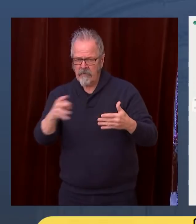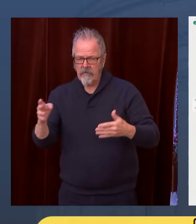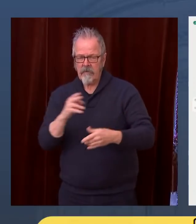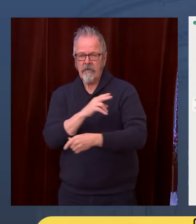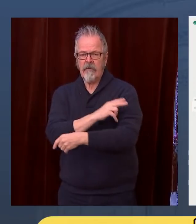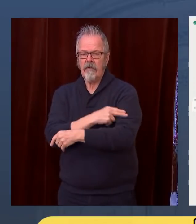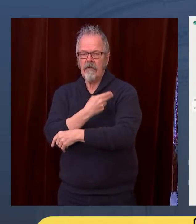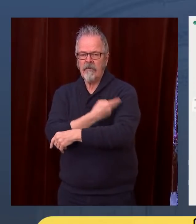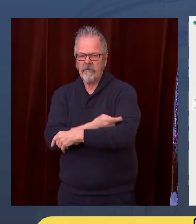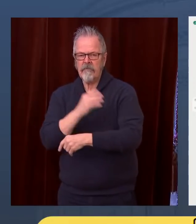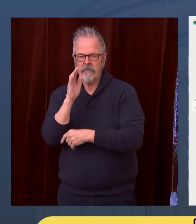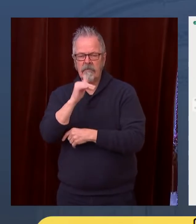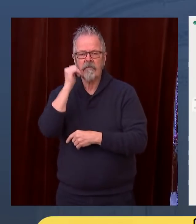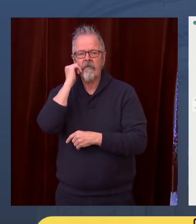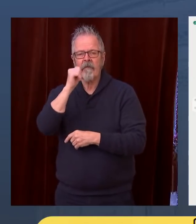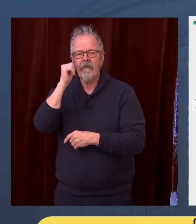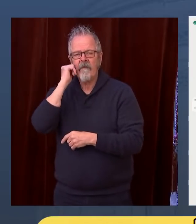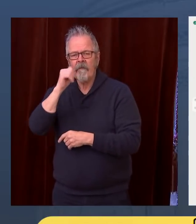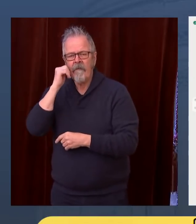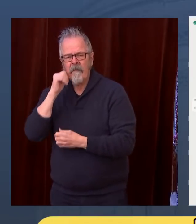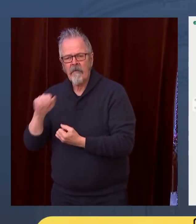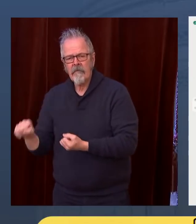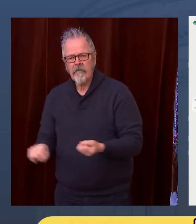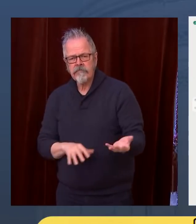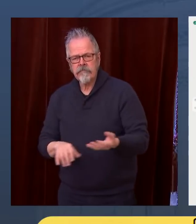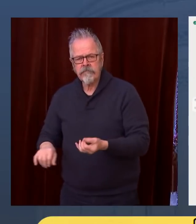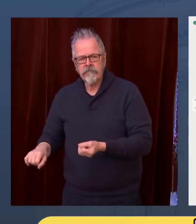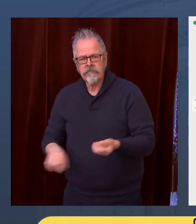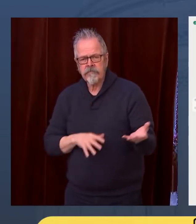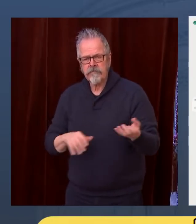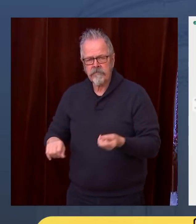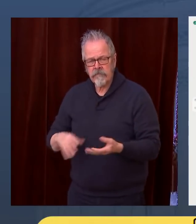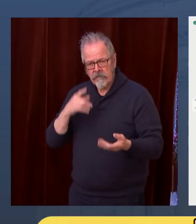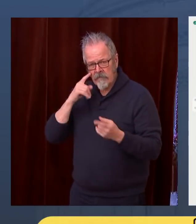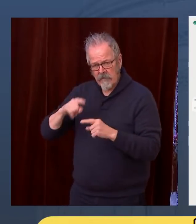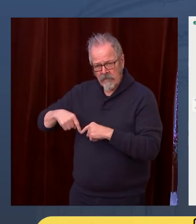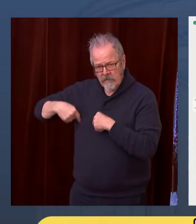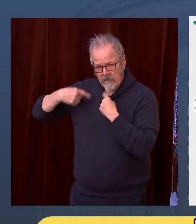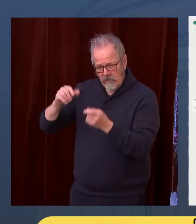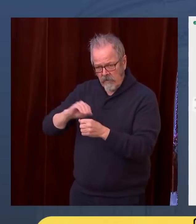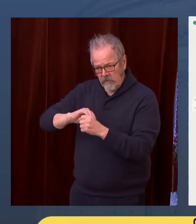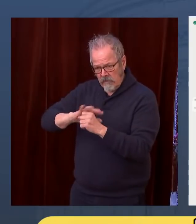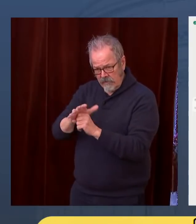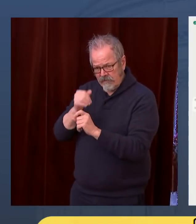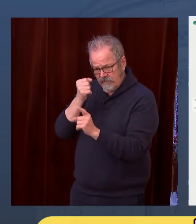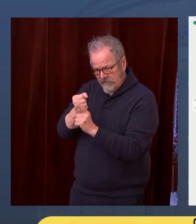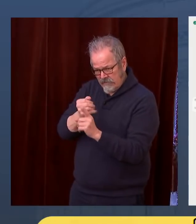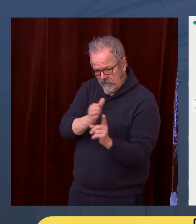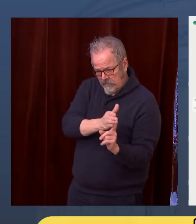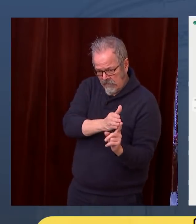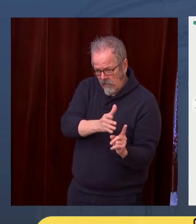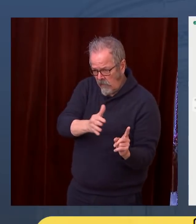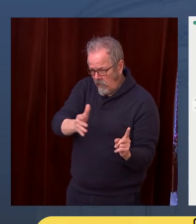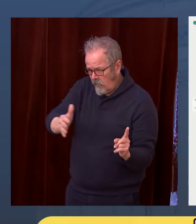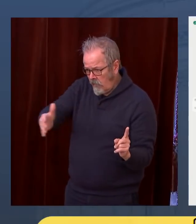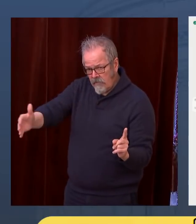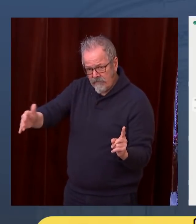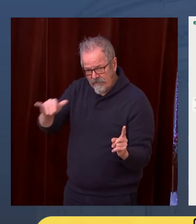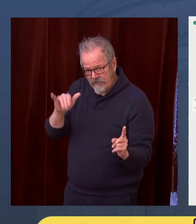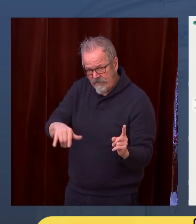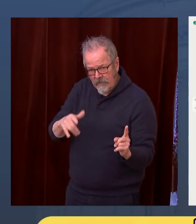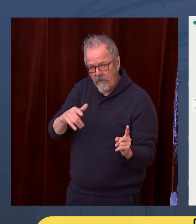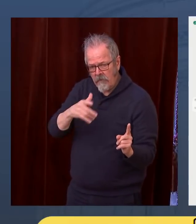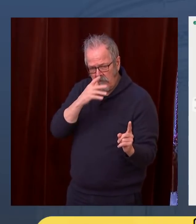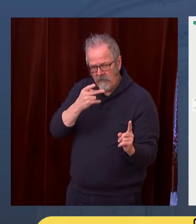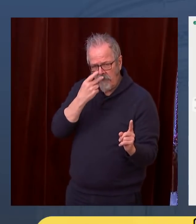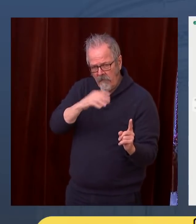a daily basis on a rolling average throughout the pandemic. You will note that we have reached a peak and that we